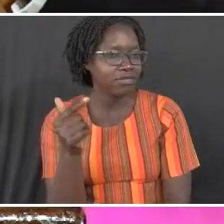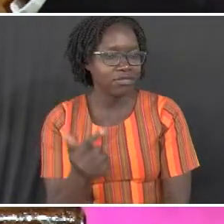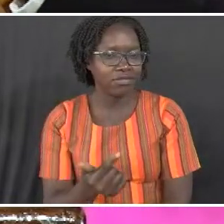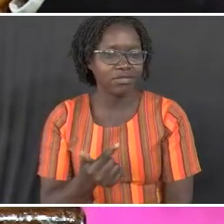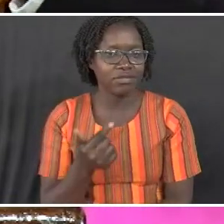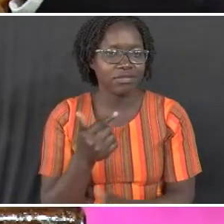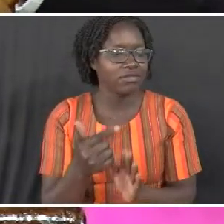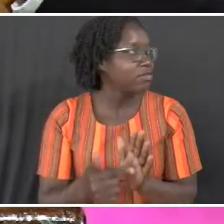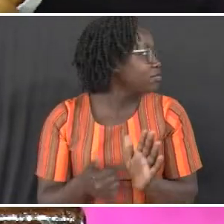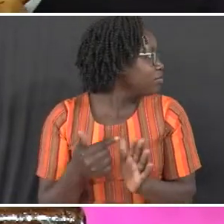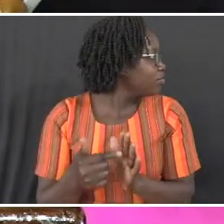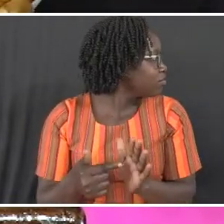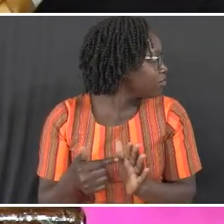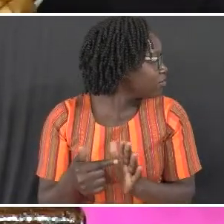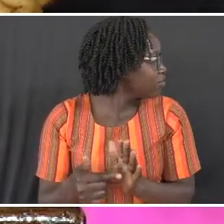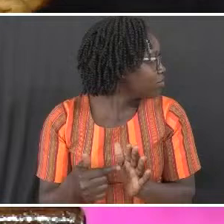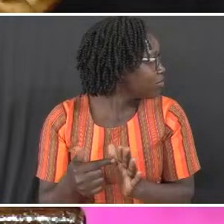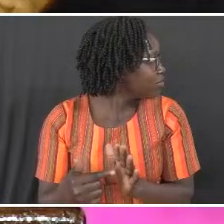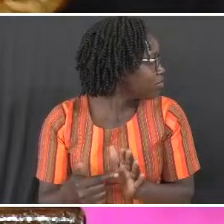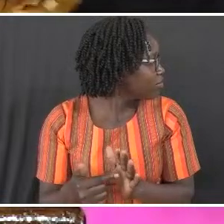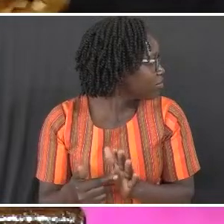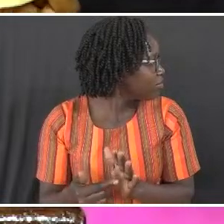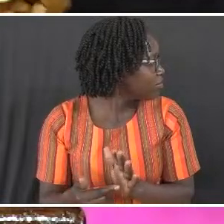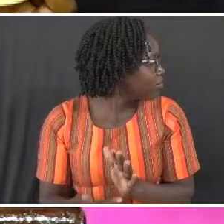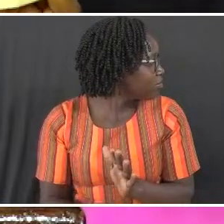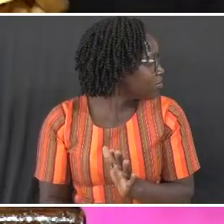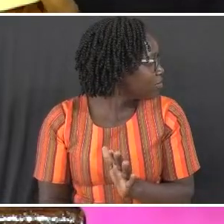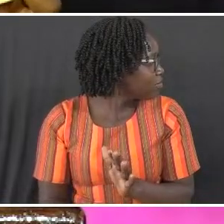of us brush like this.